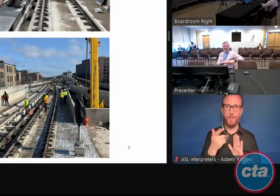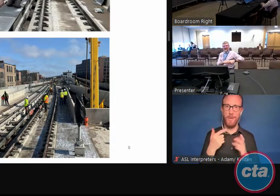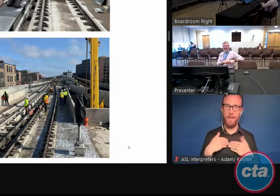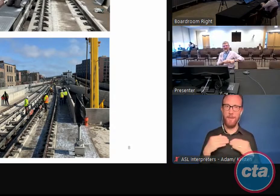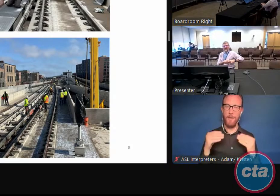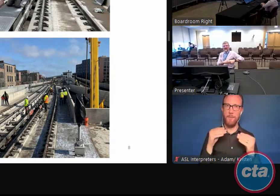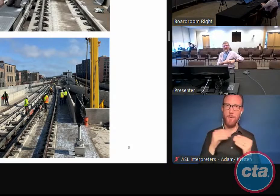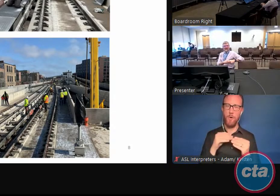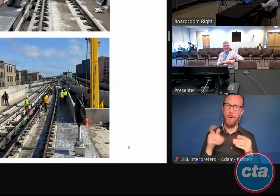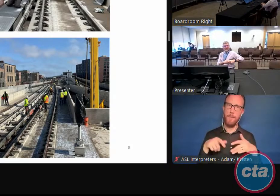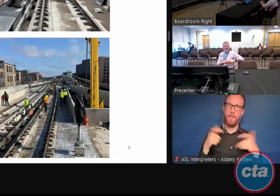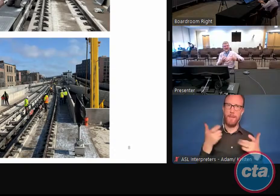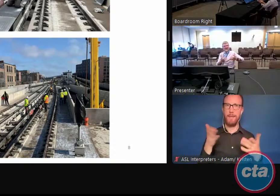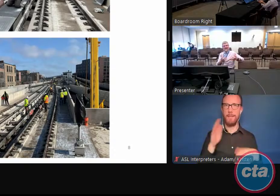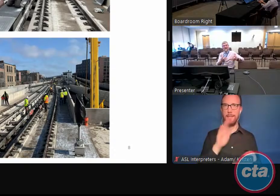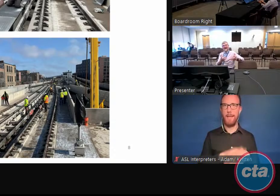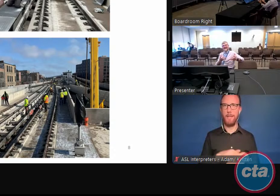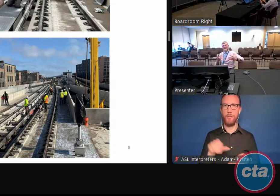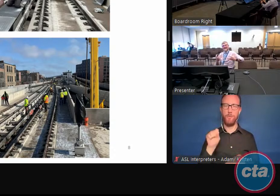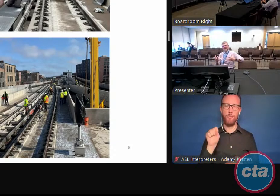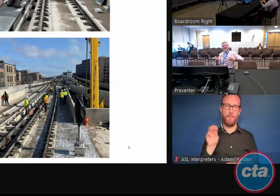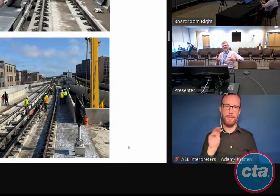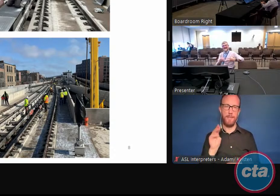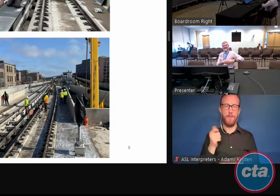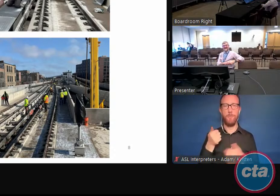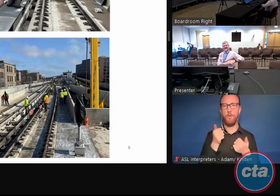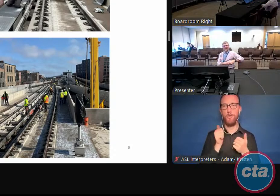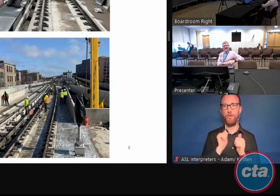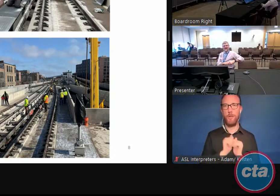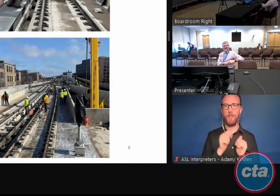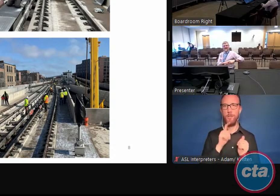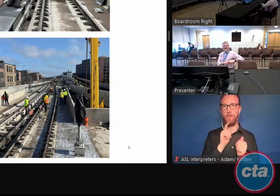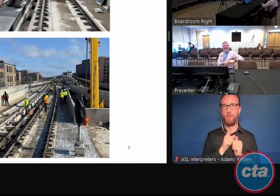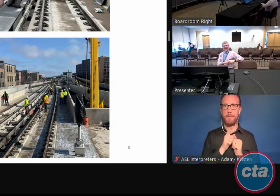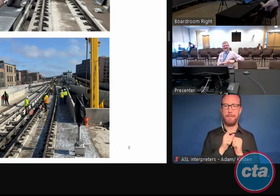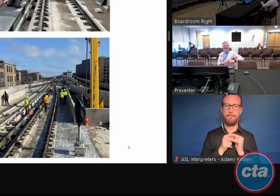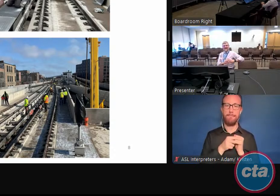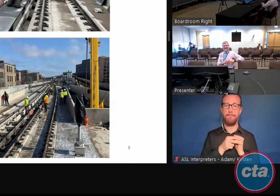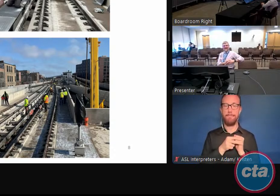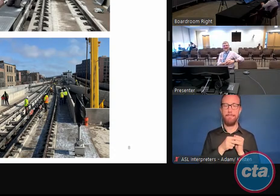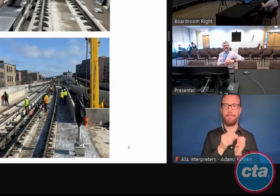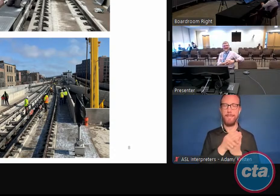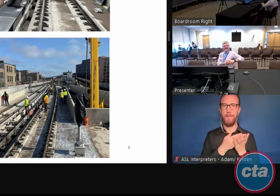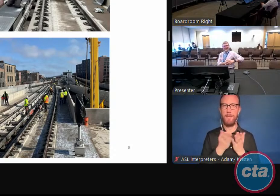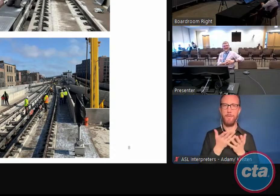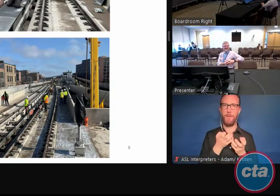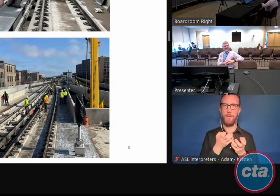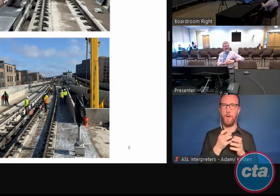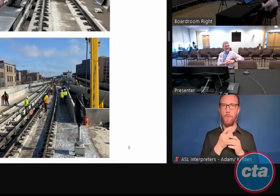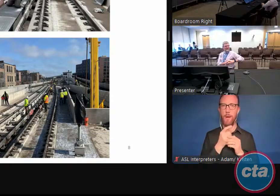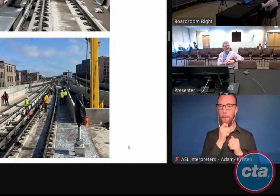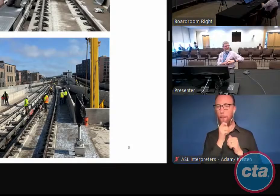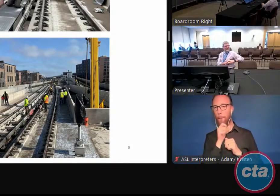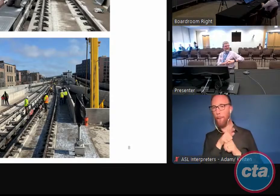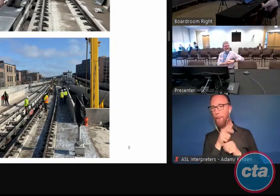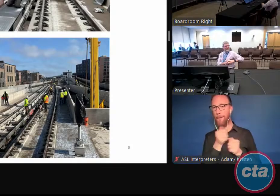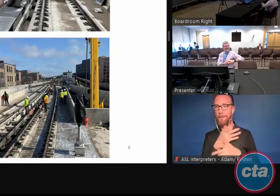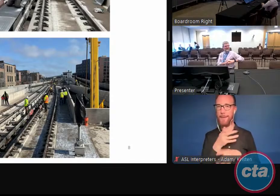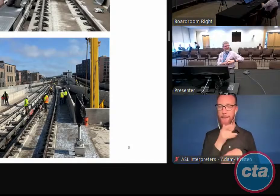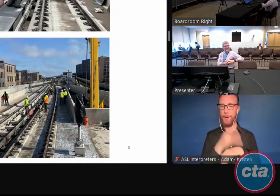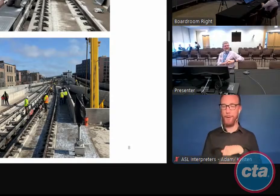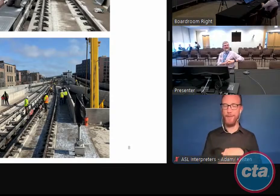social profile here. And so we're starting to pull back because we don't want to reveal too early. So. Right.